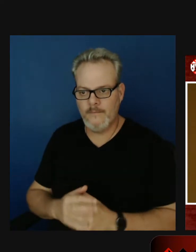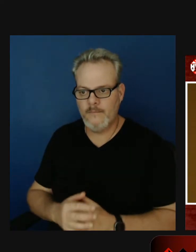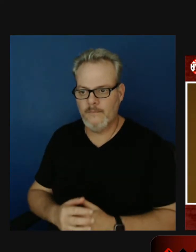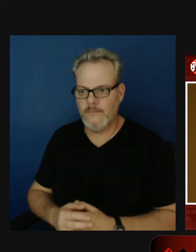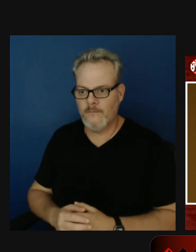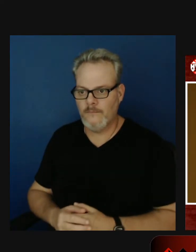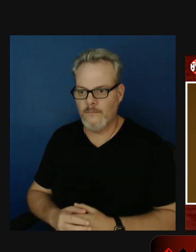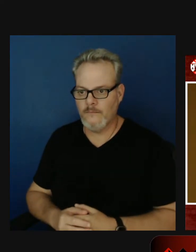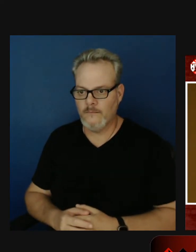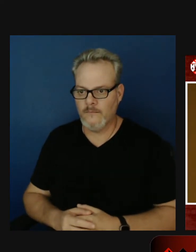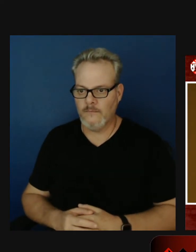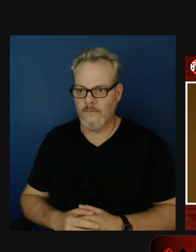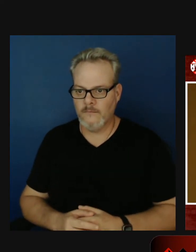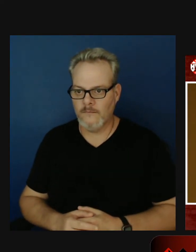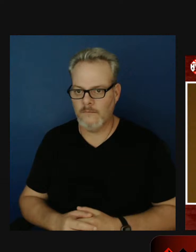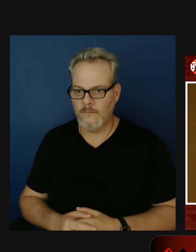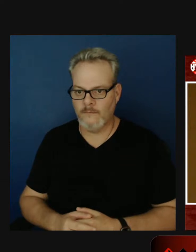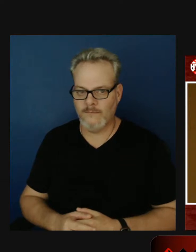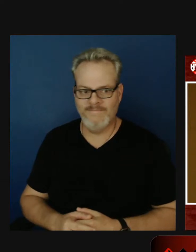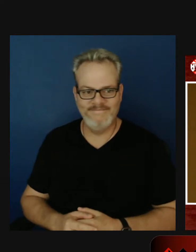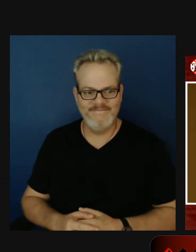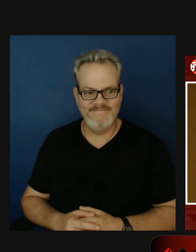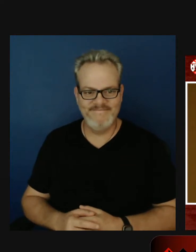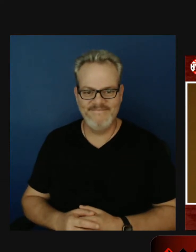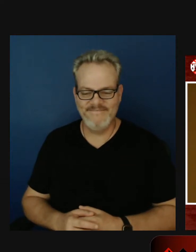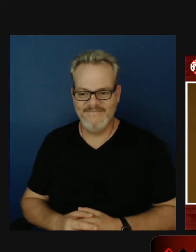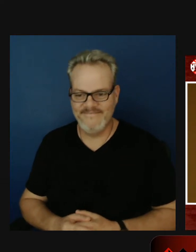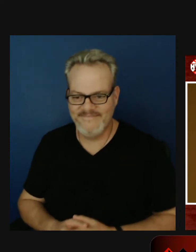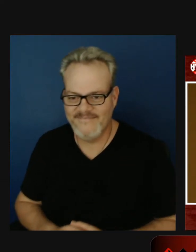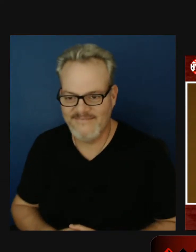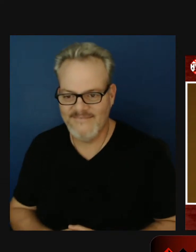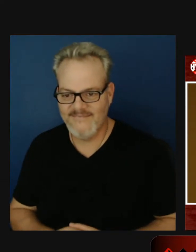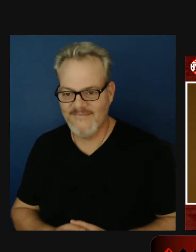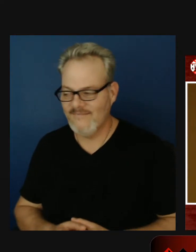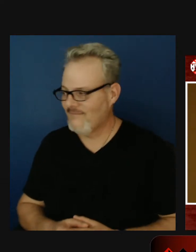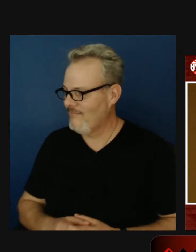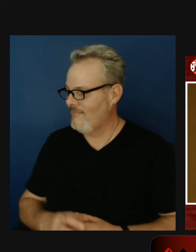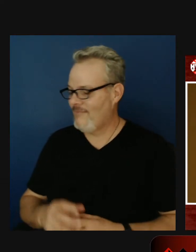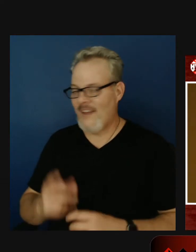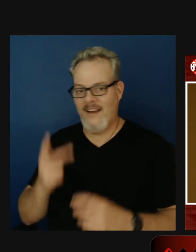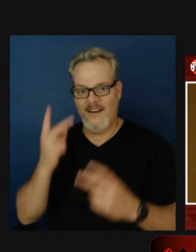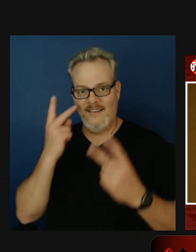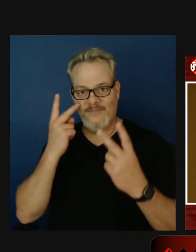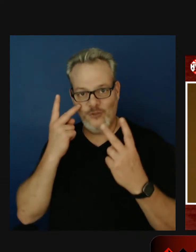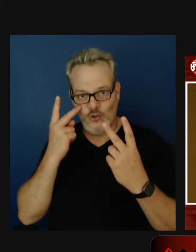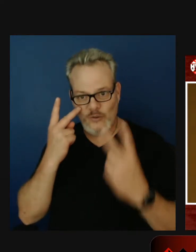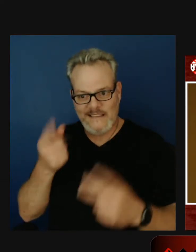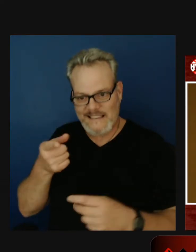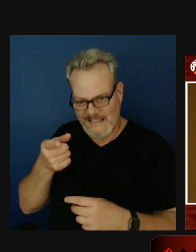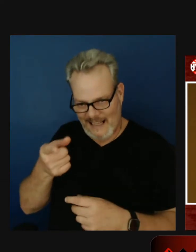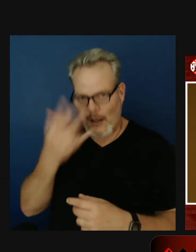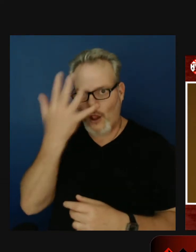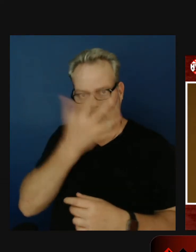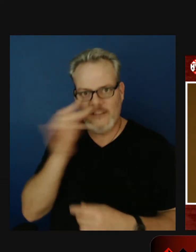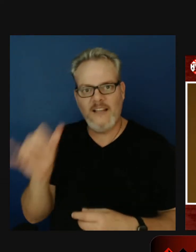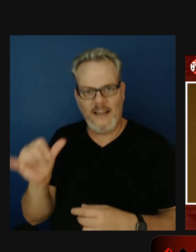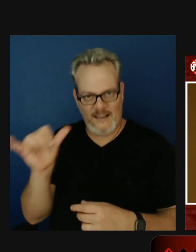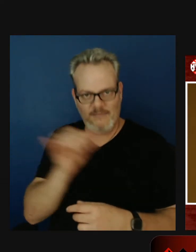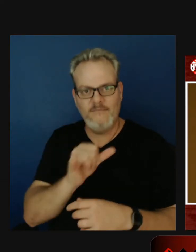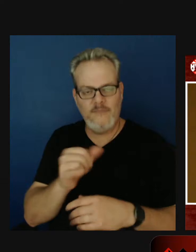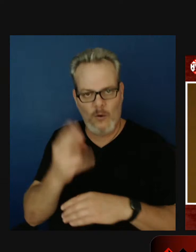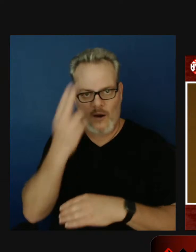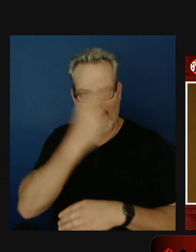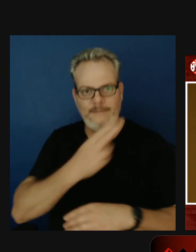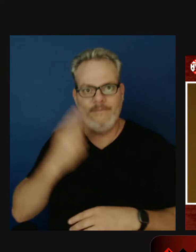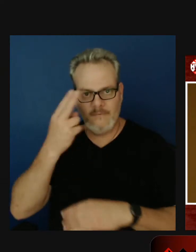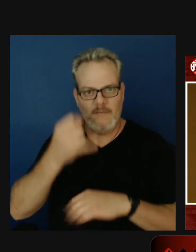So going back to the Big Island in general, you can now see we've got the shape of the island. It looks like it should. And